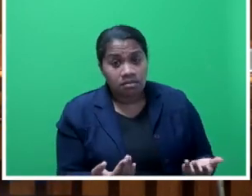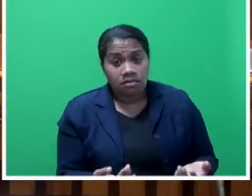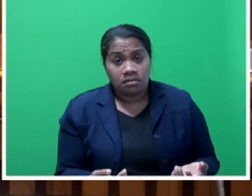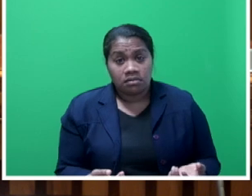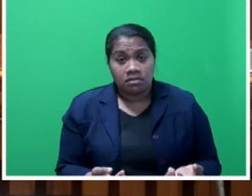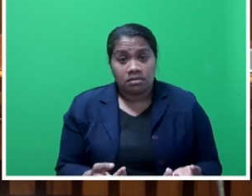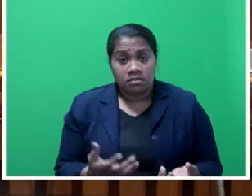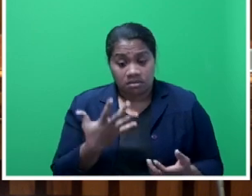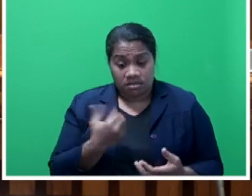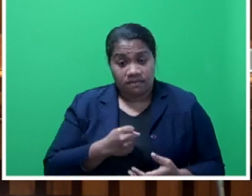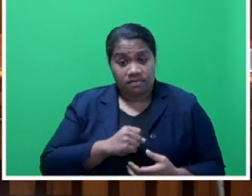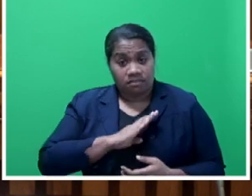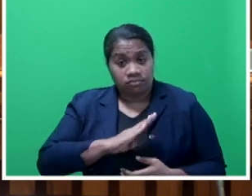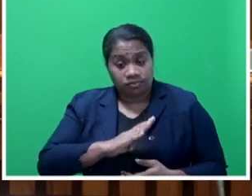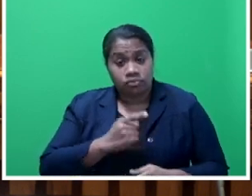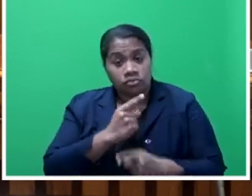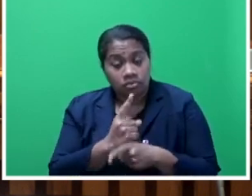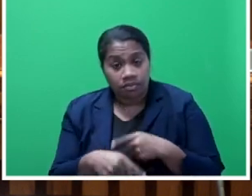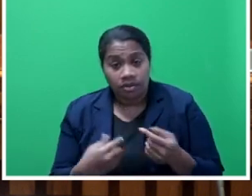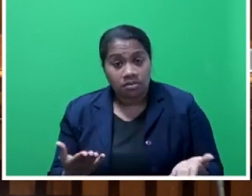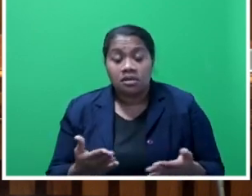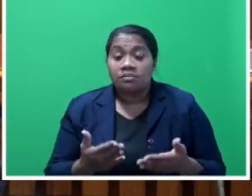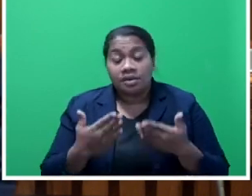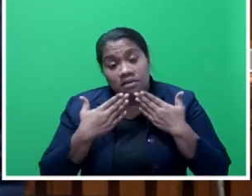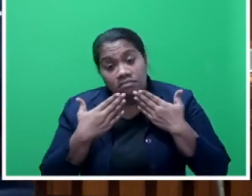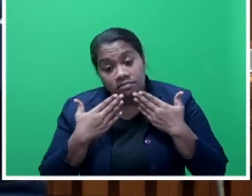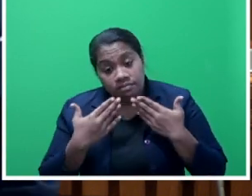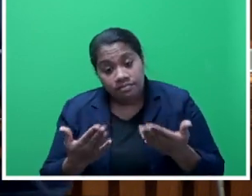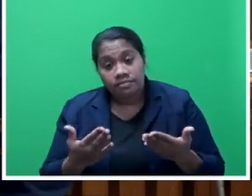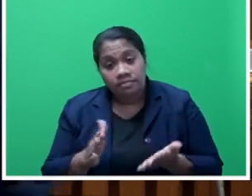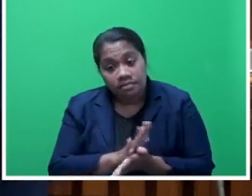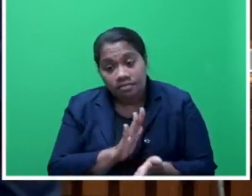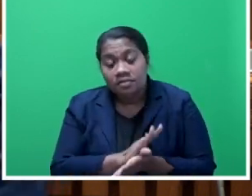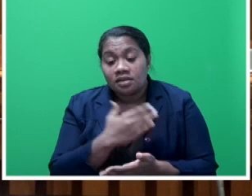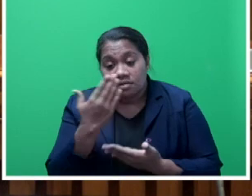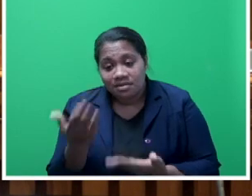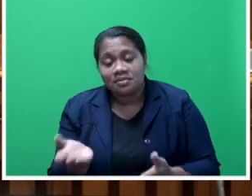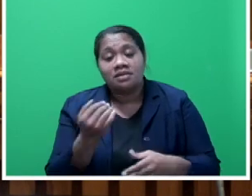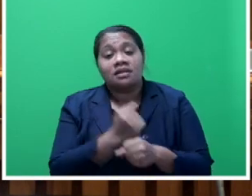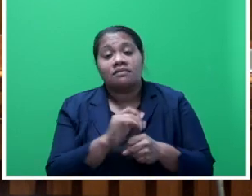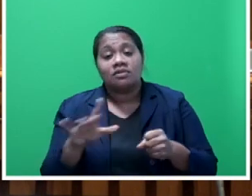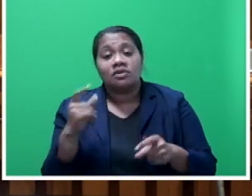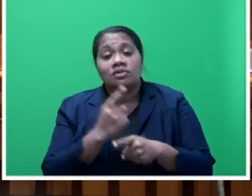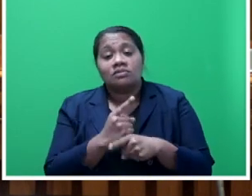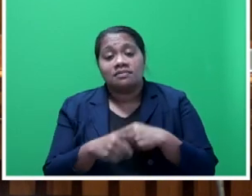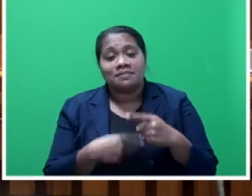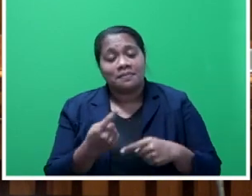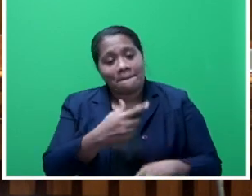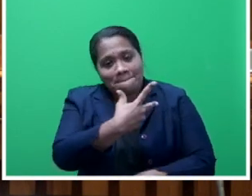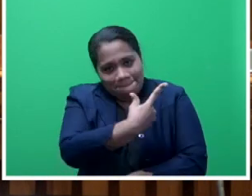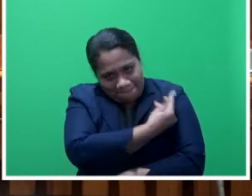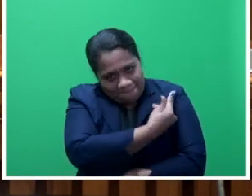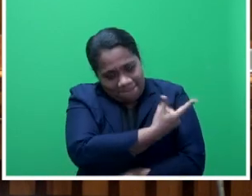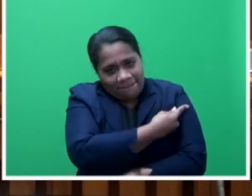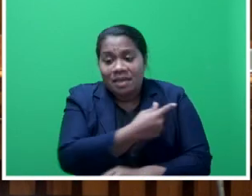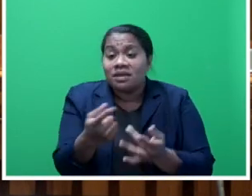about this. But I'm glad Honourable Govoko has talked about the vaccination. Mr. Speaker, sir, the other point that I wanted to